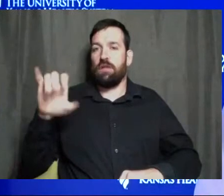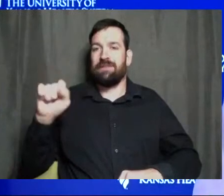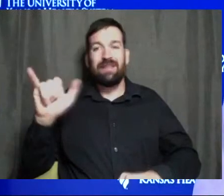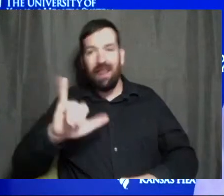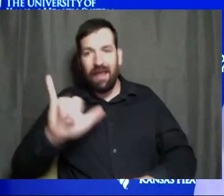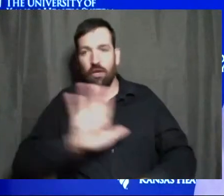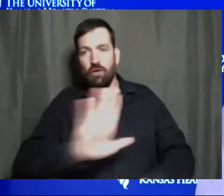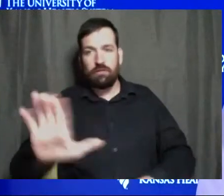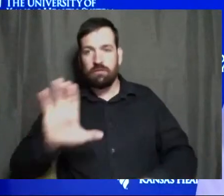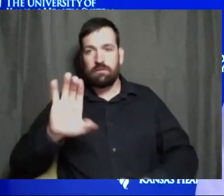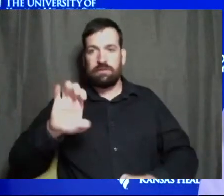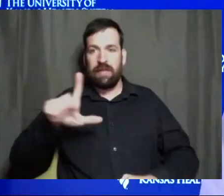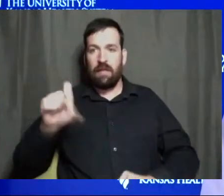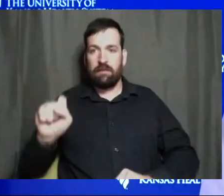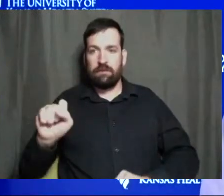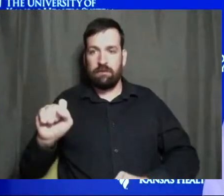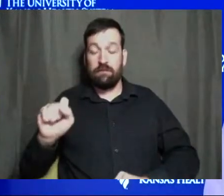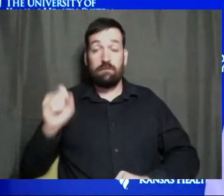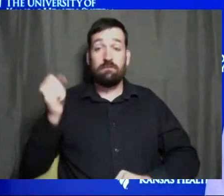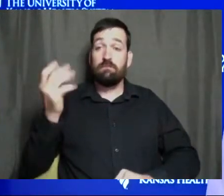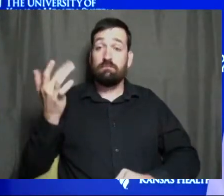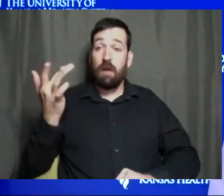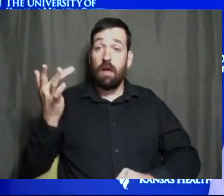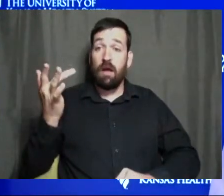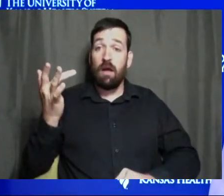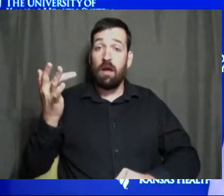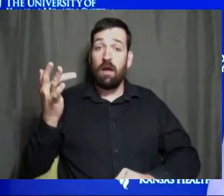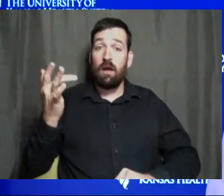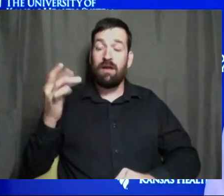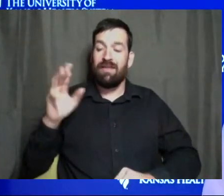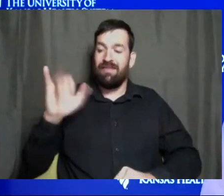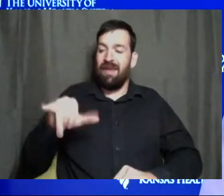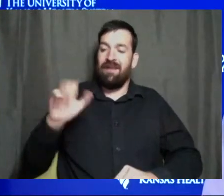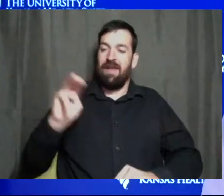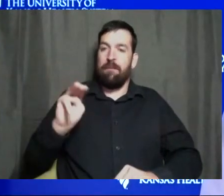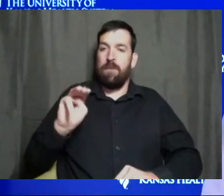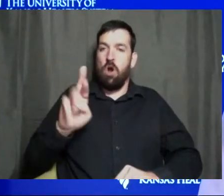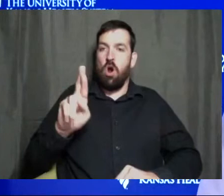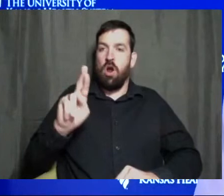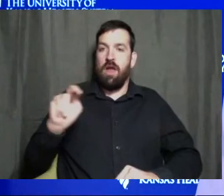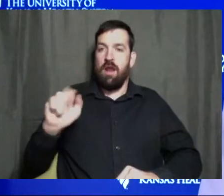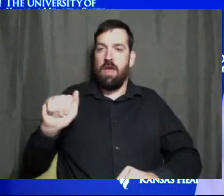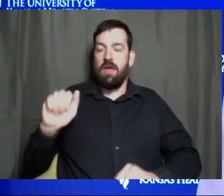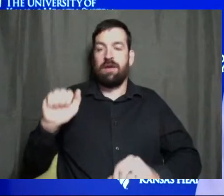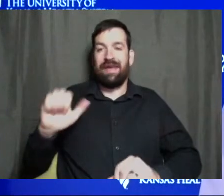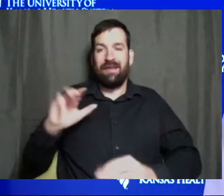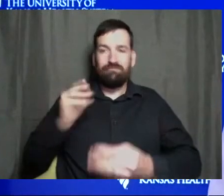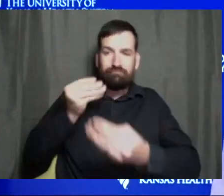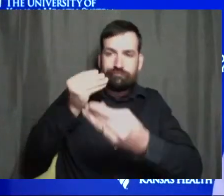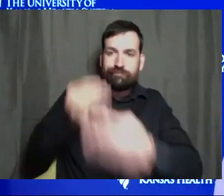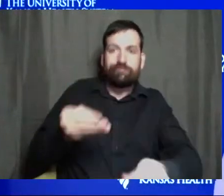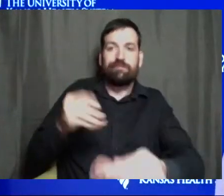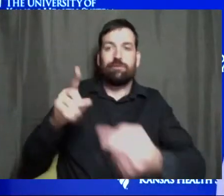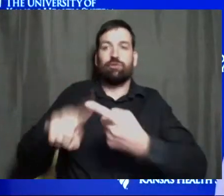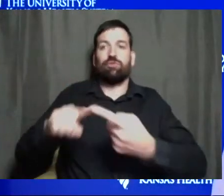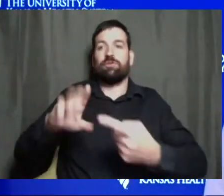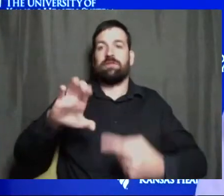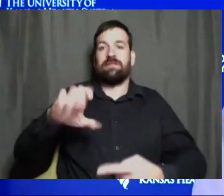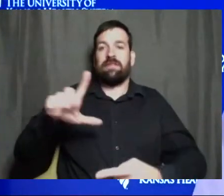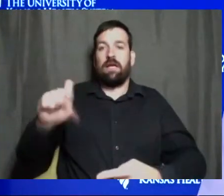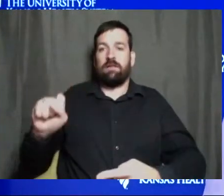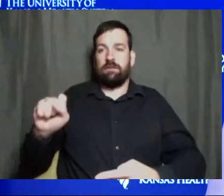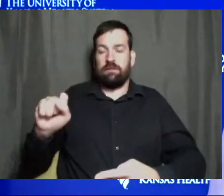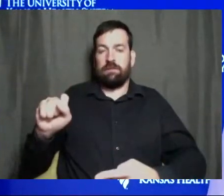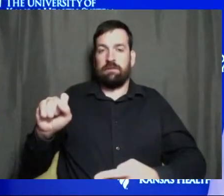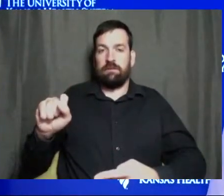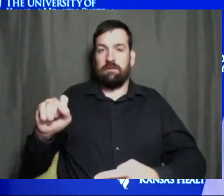that the payload, that mRNA, can be delivered into your cells. It can fuse with your cells. There is